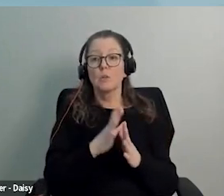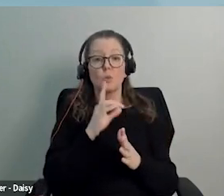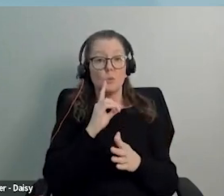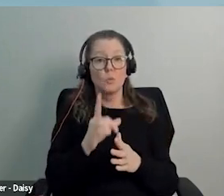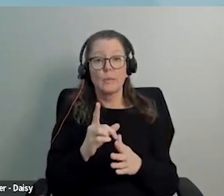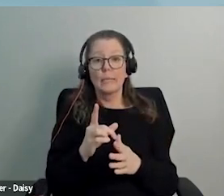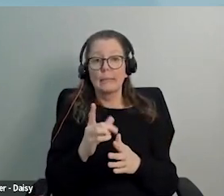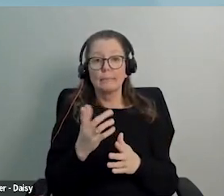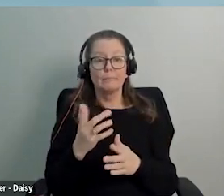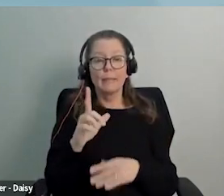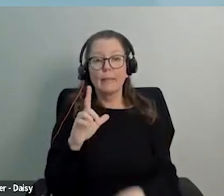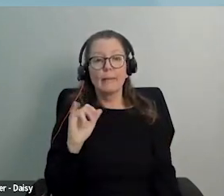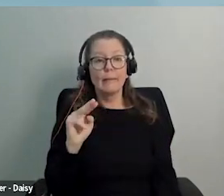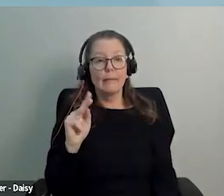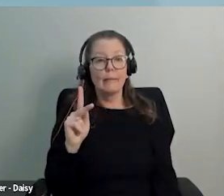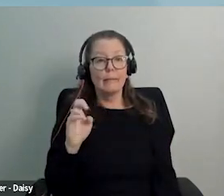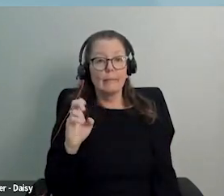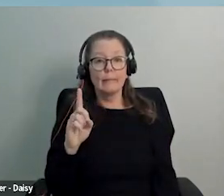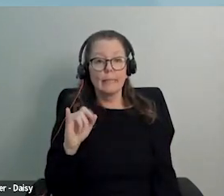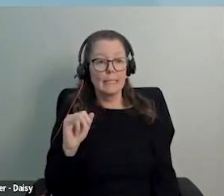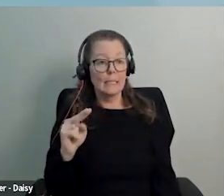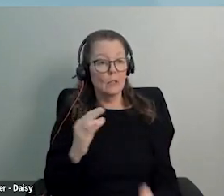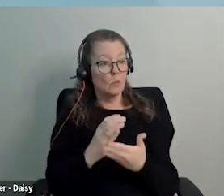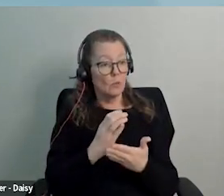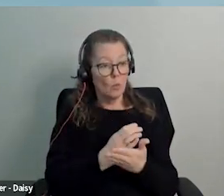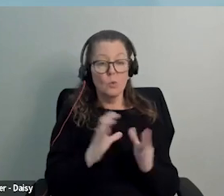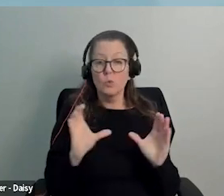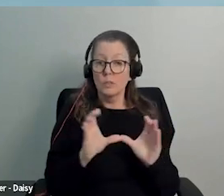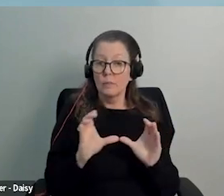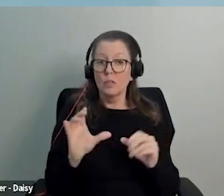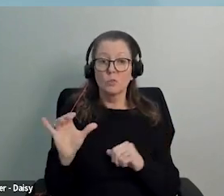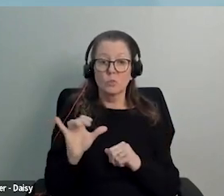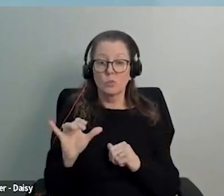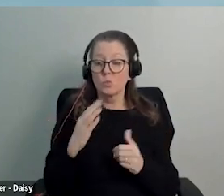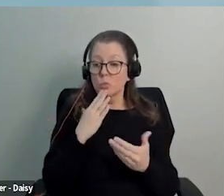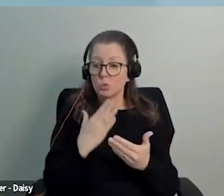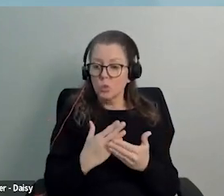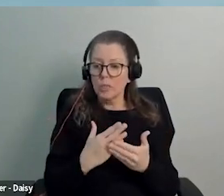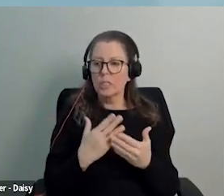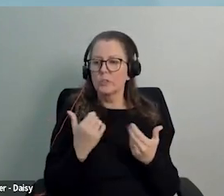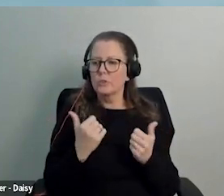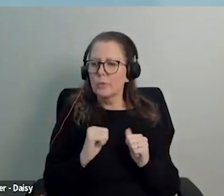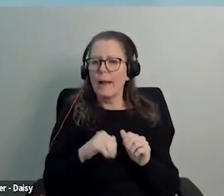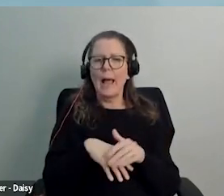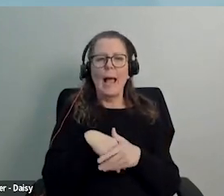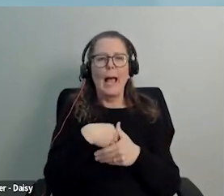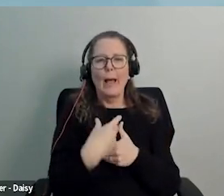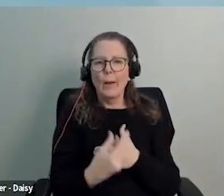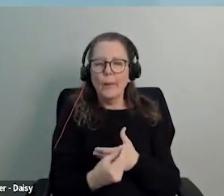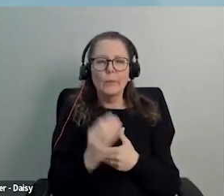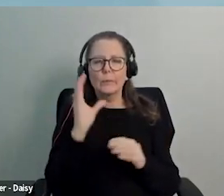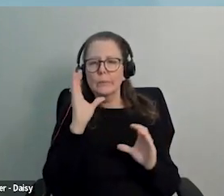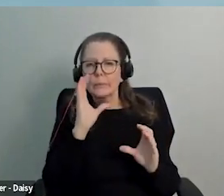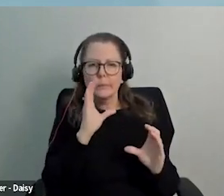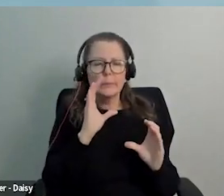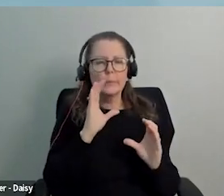anything that even LinkedIn course certifications are great. Anything that gets you out there, being able to network